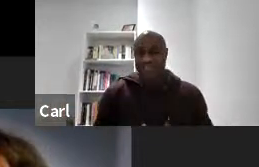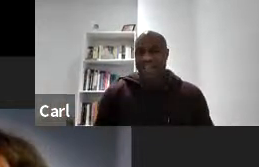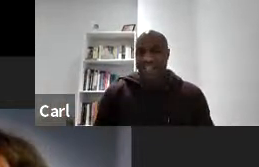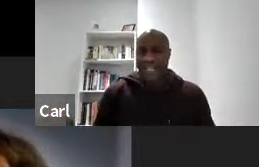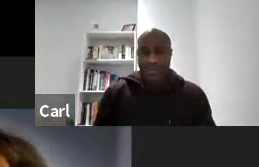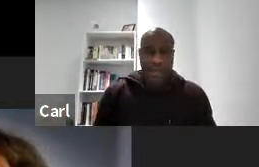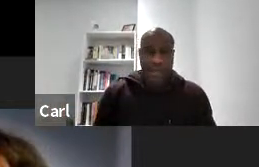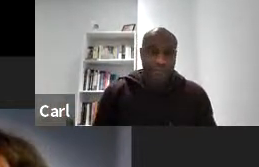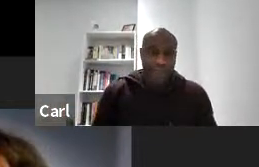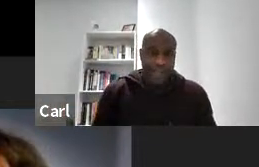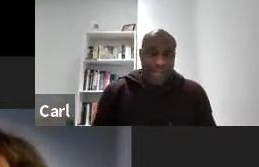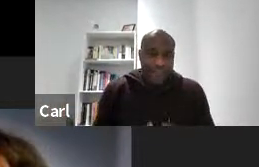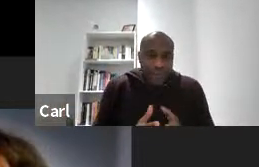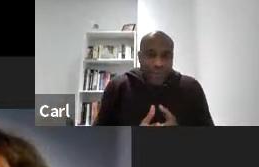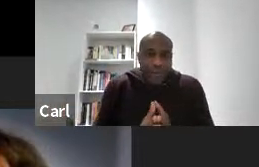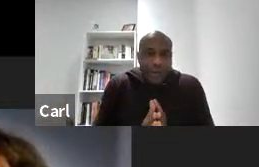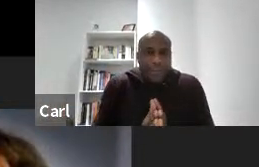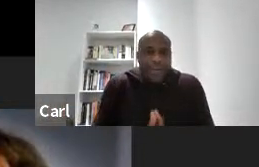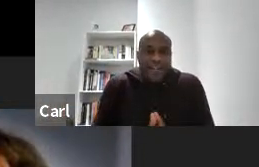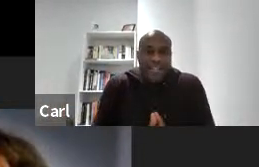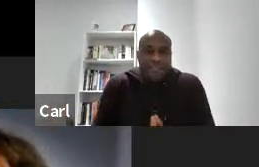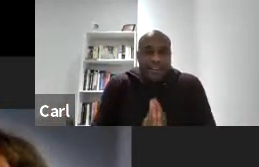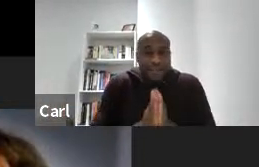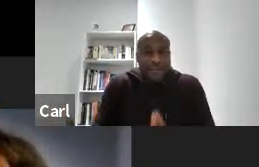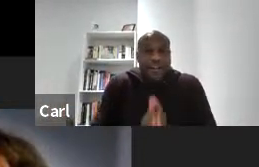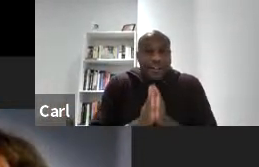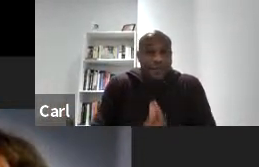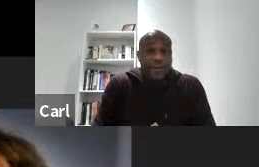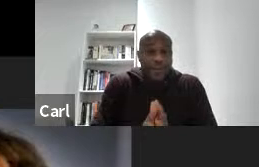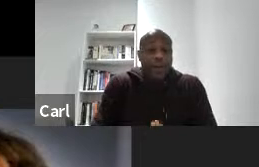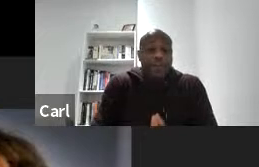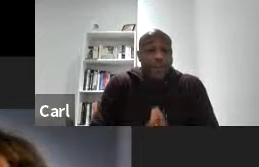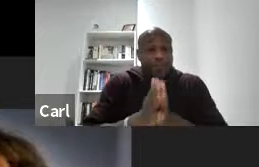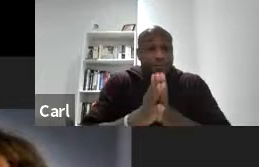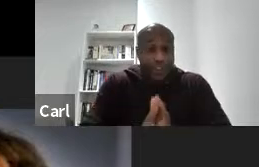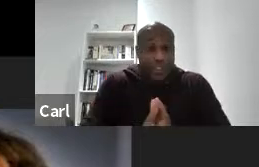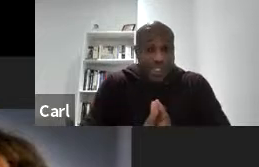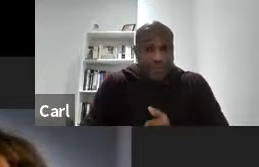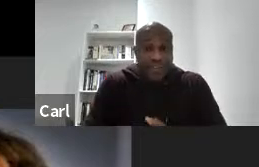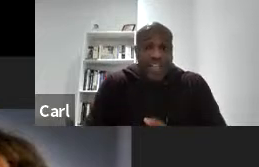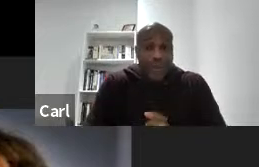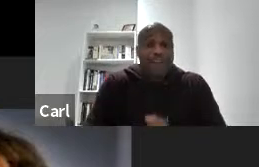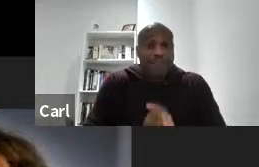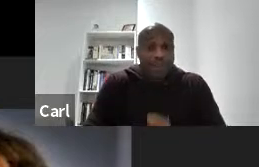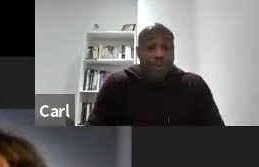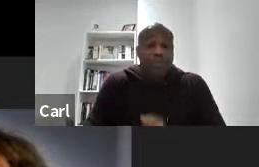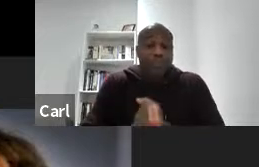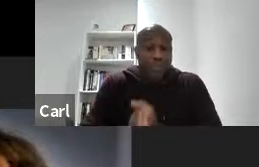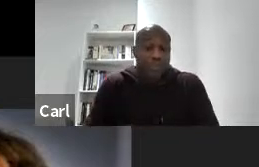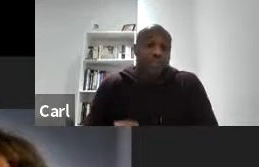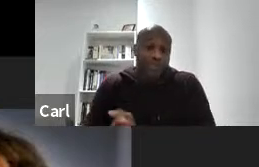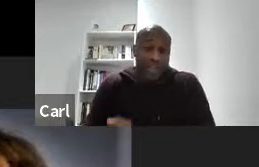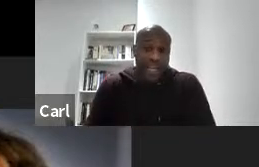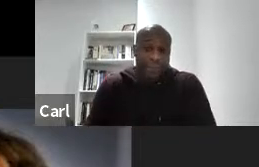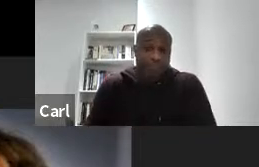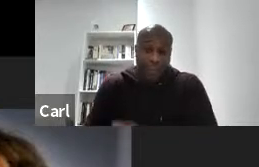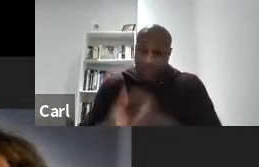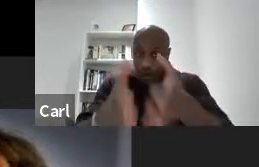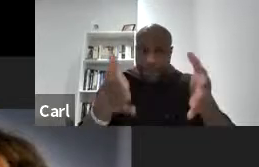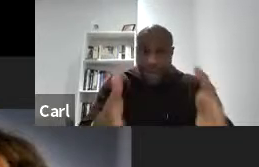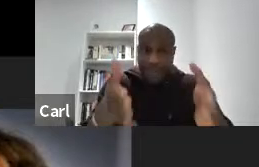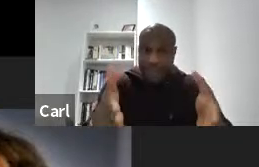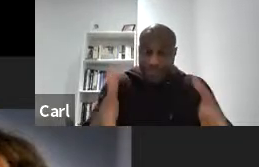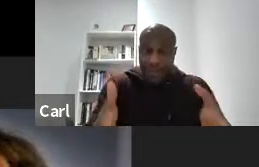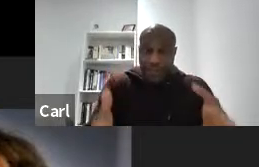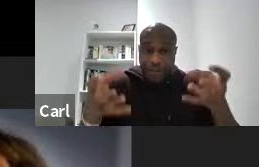which really resonates with me. If you are not embarrassed by the first version of your product, then you have launched too late. If